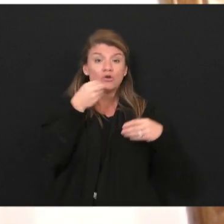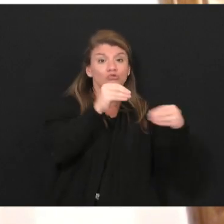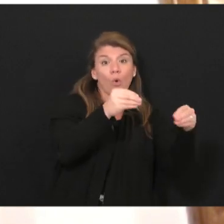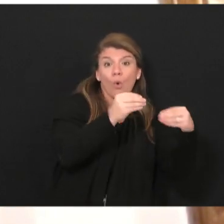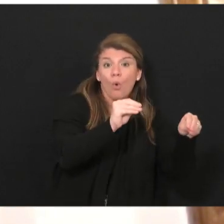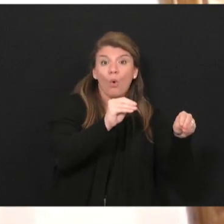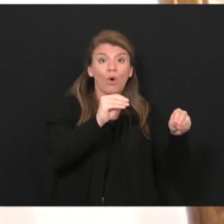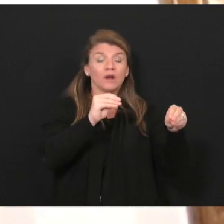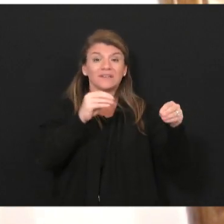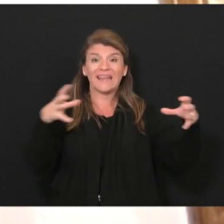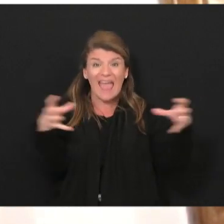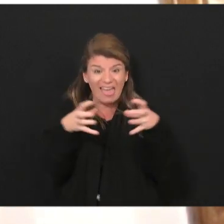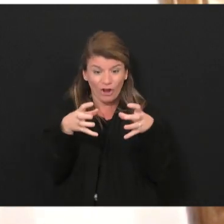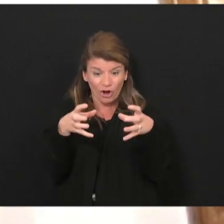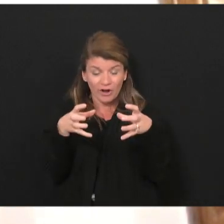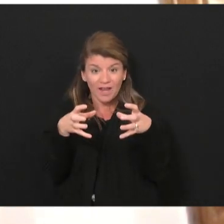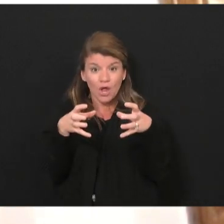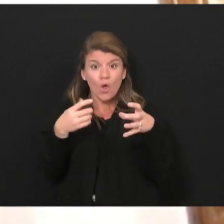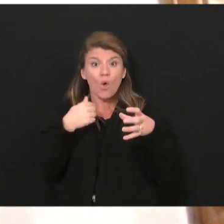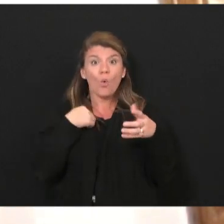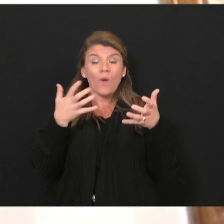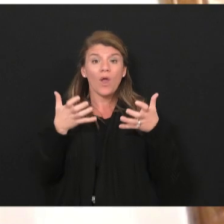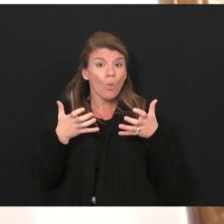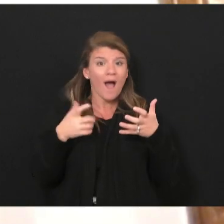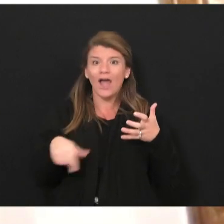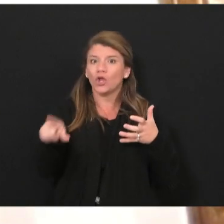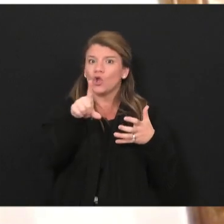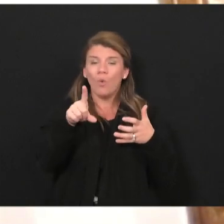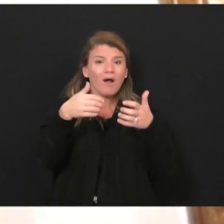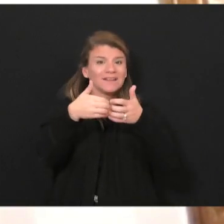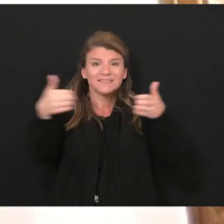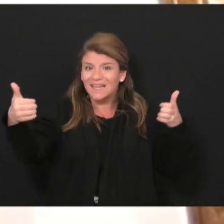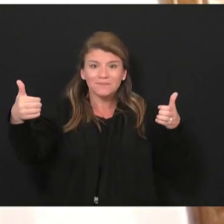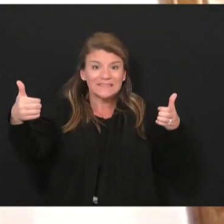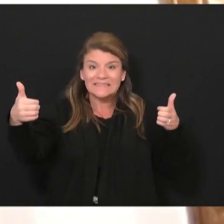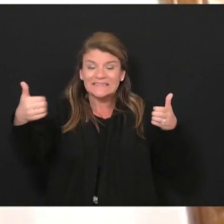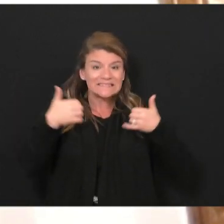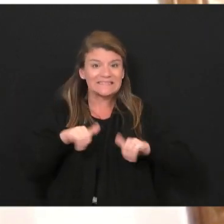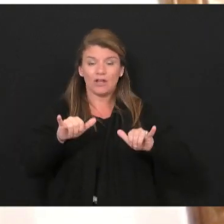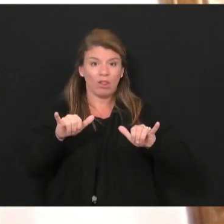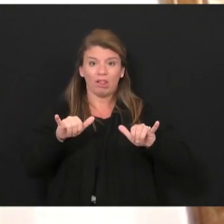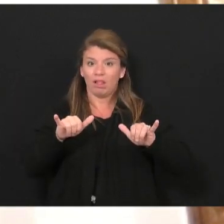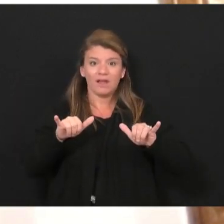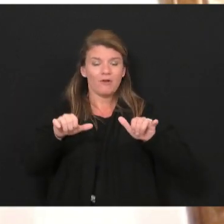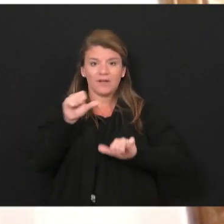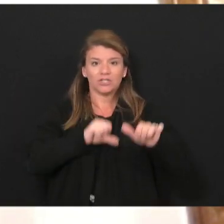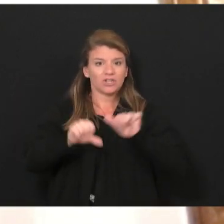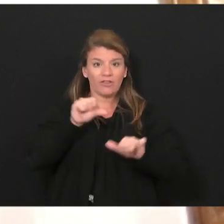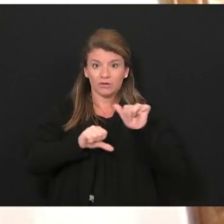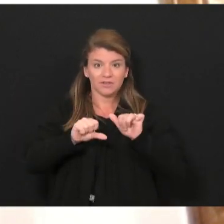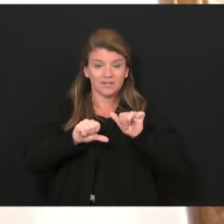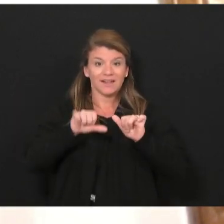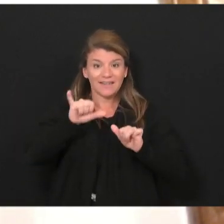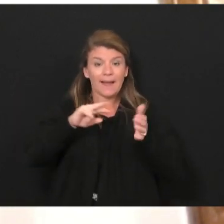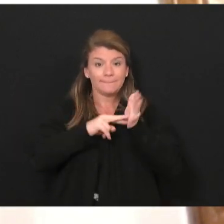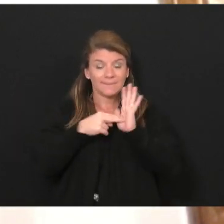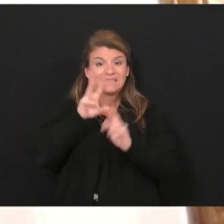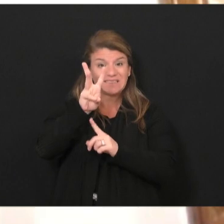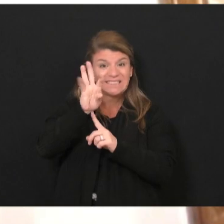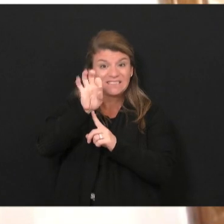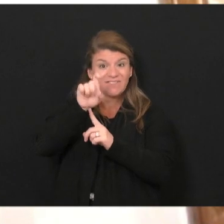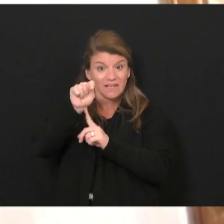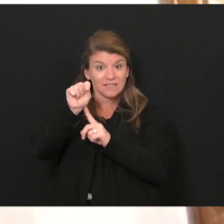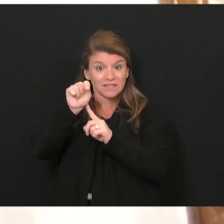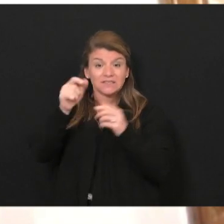whatever, we very much want them to stay the social distance away from each other, 6 feet. And we